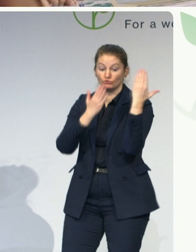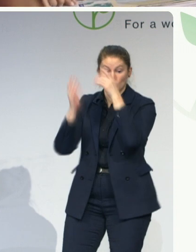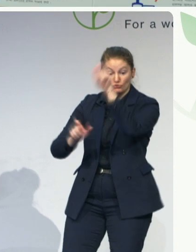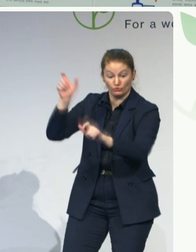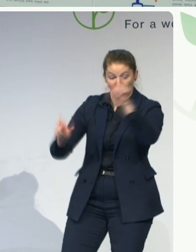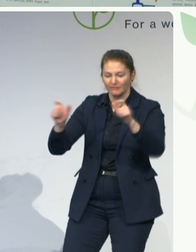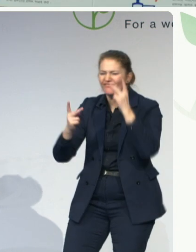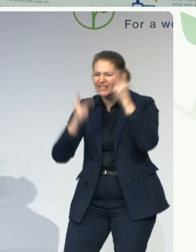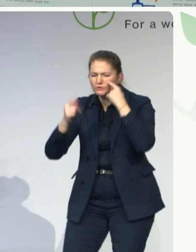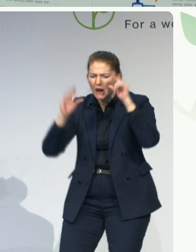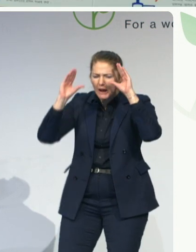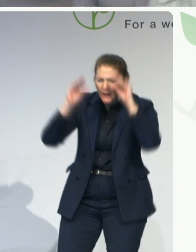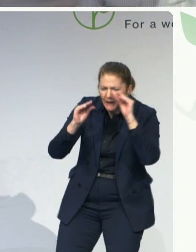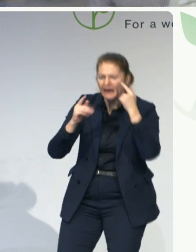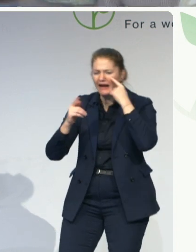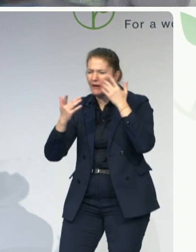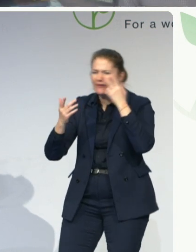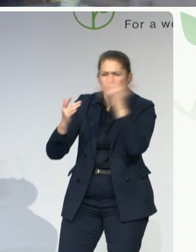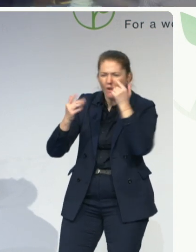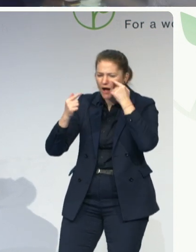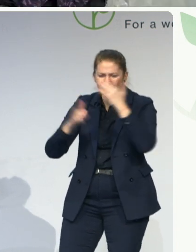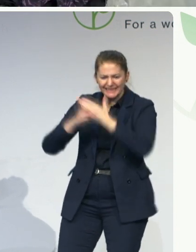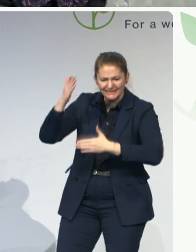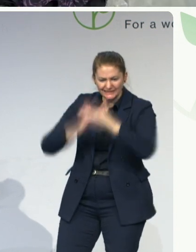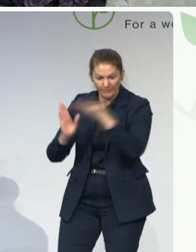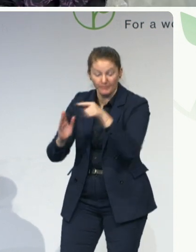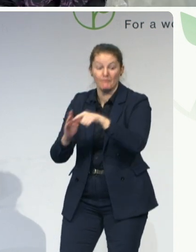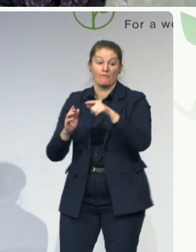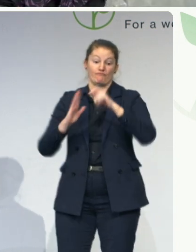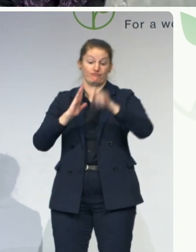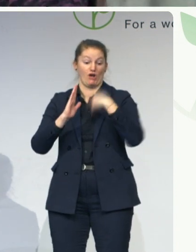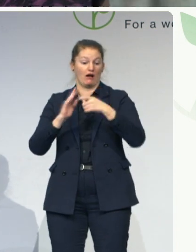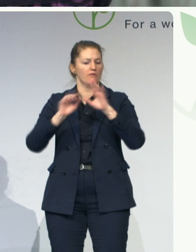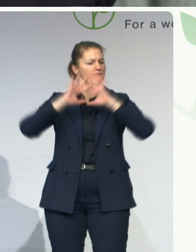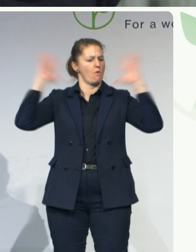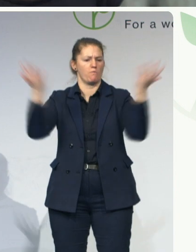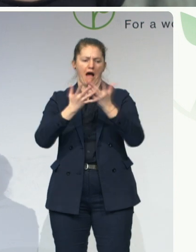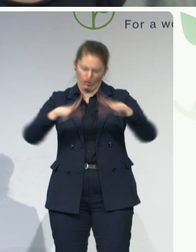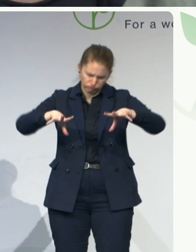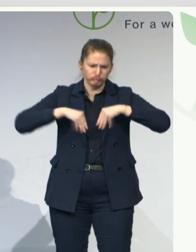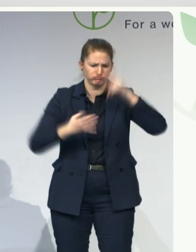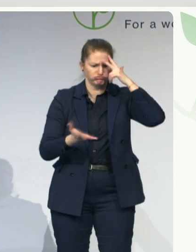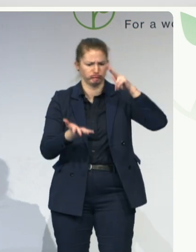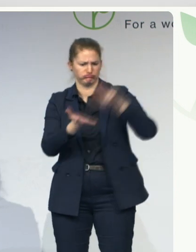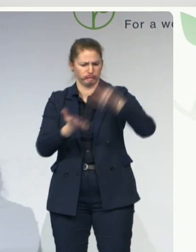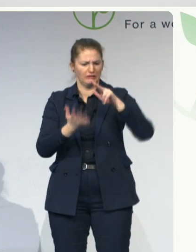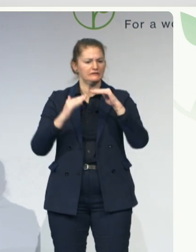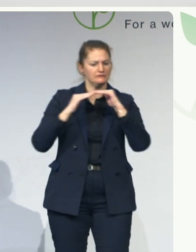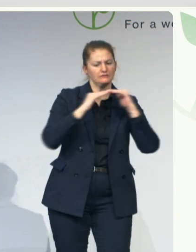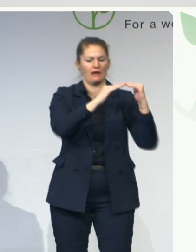accepted standards for audiobooks and open source technology to convert books into audio formats.